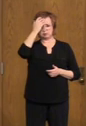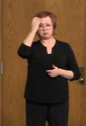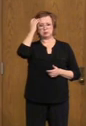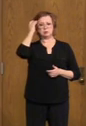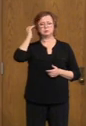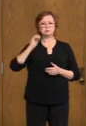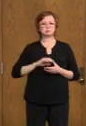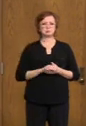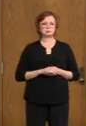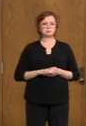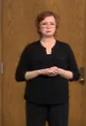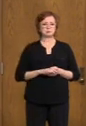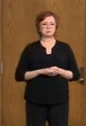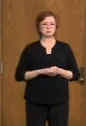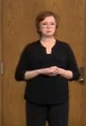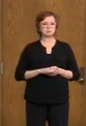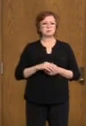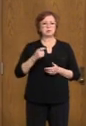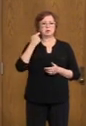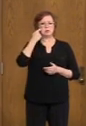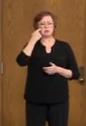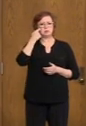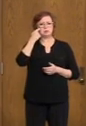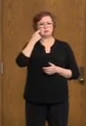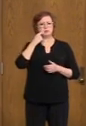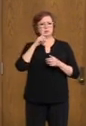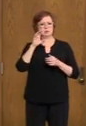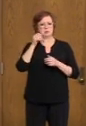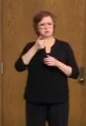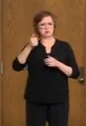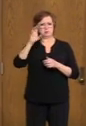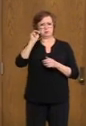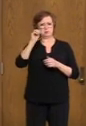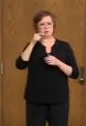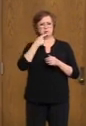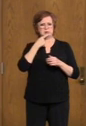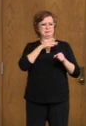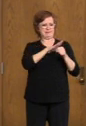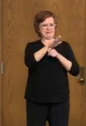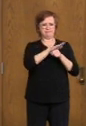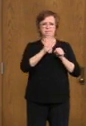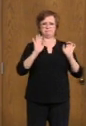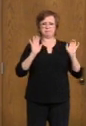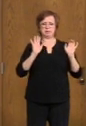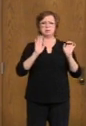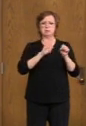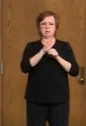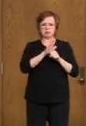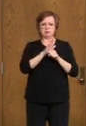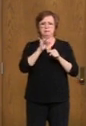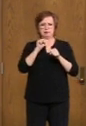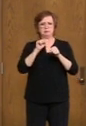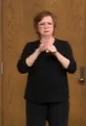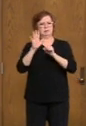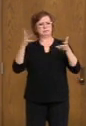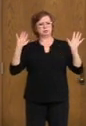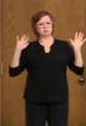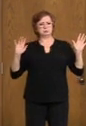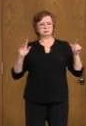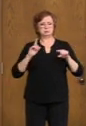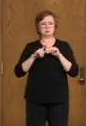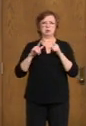Moe, you were saying enough is enough just a few moments ago. I'd like to know why, if there are establishments like